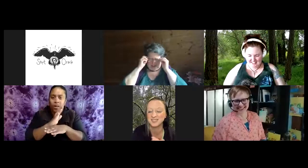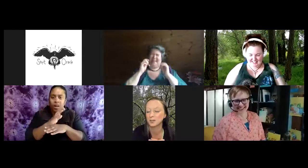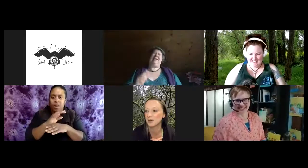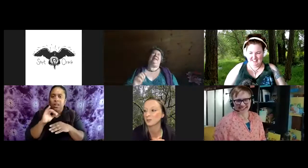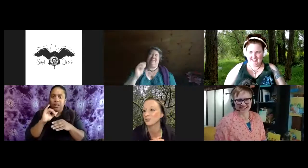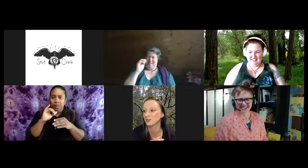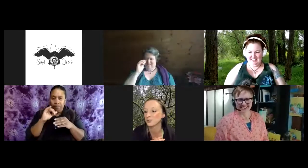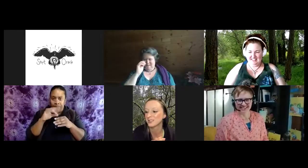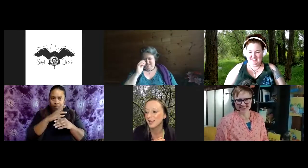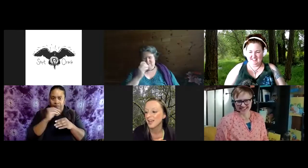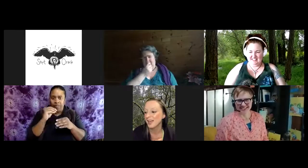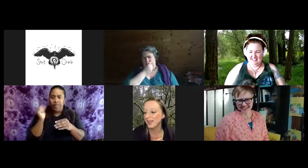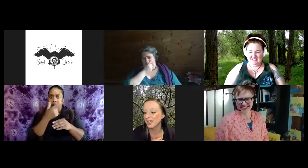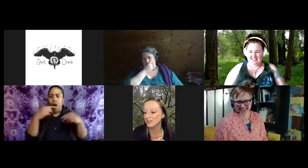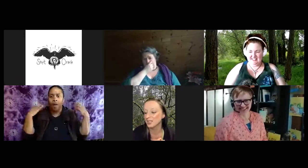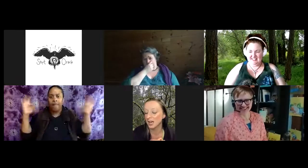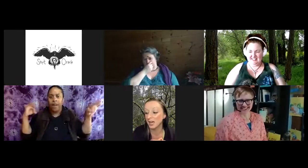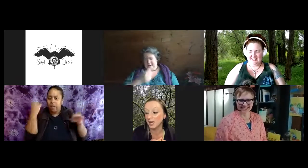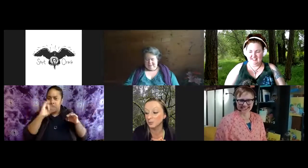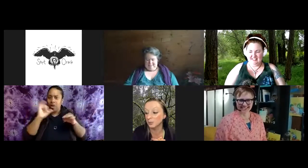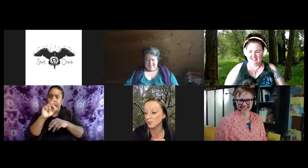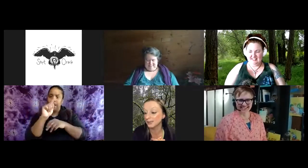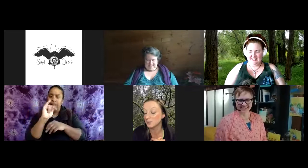tiny Tinkerbell creatures. And